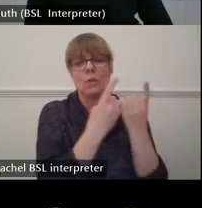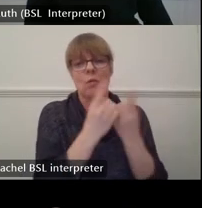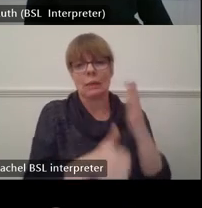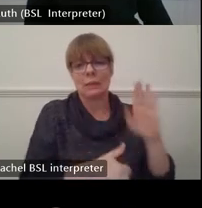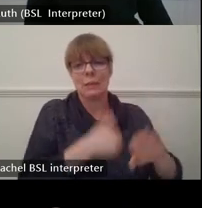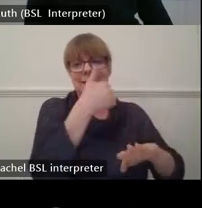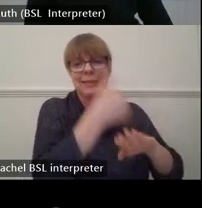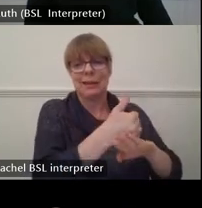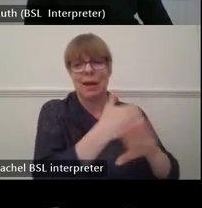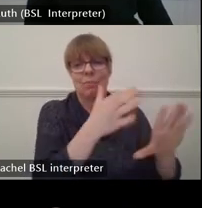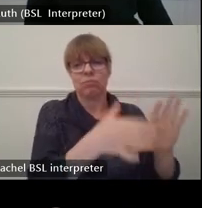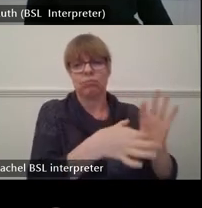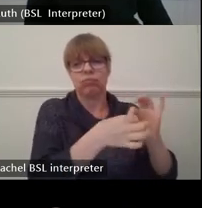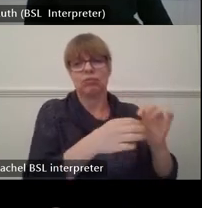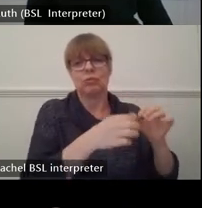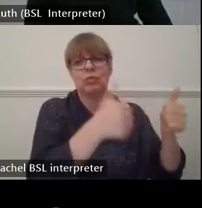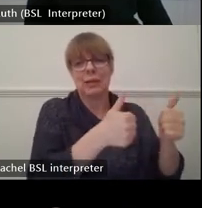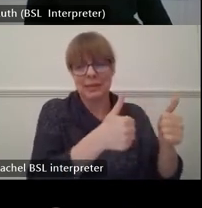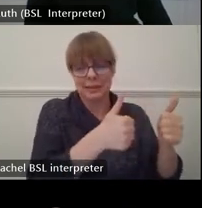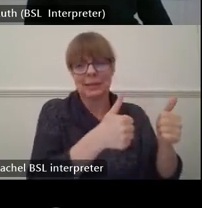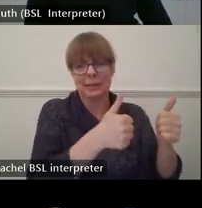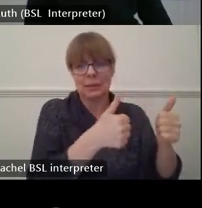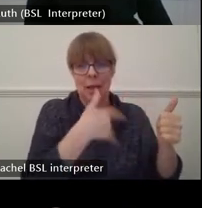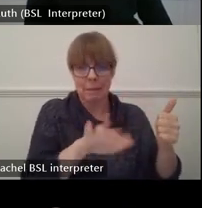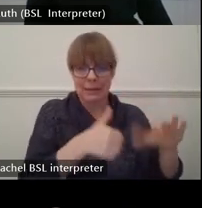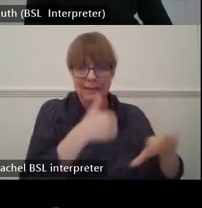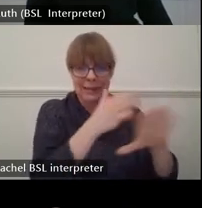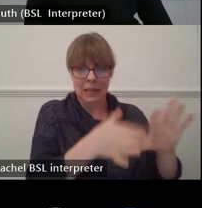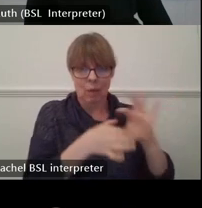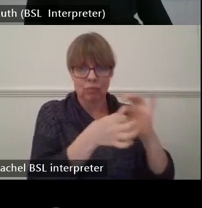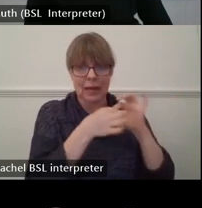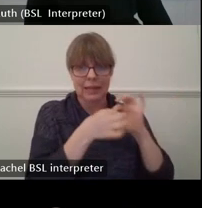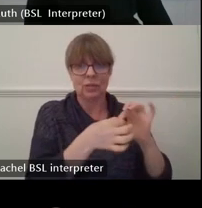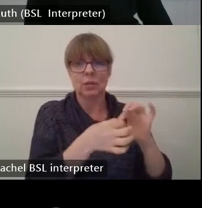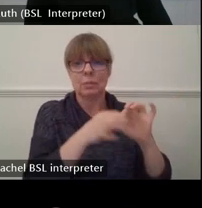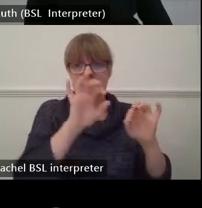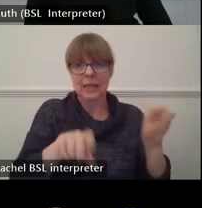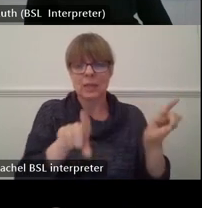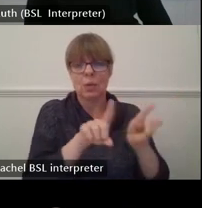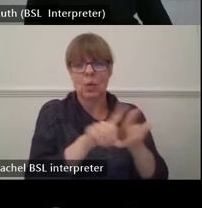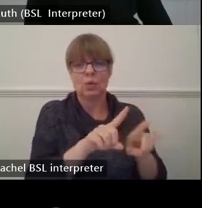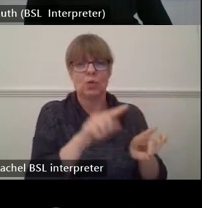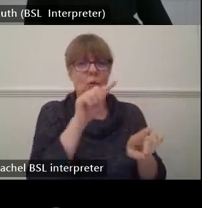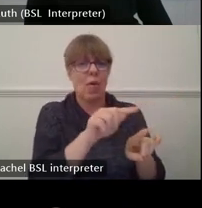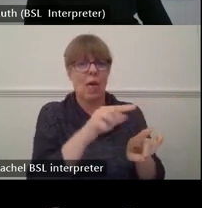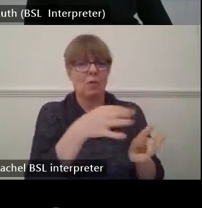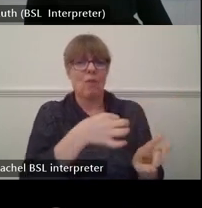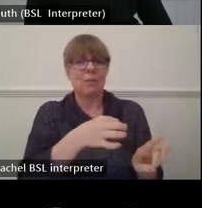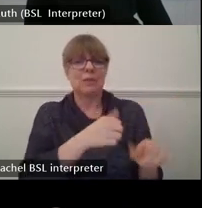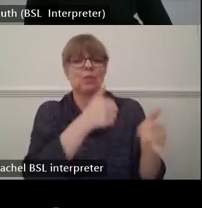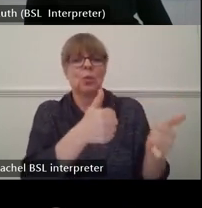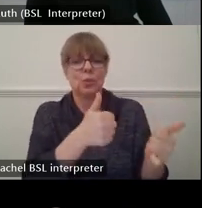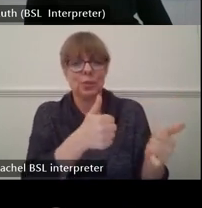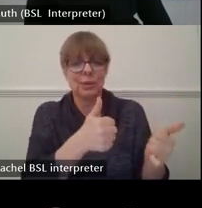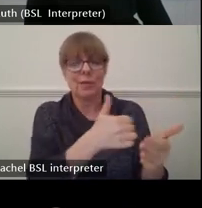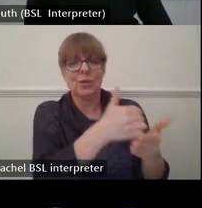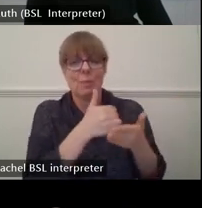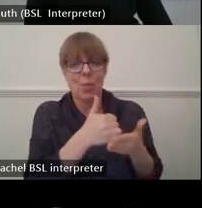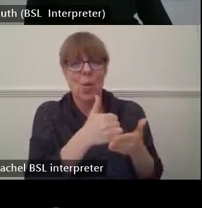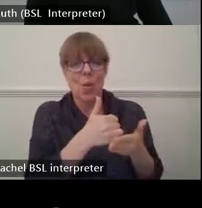day. It's not just the fact I've established relationships. This is just a given. They've got a good reputation that they've built